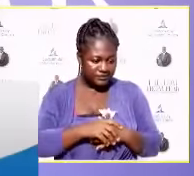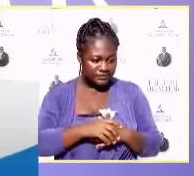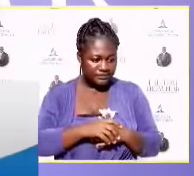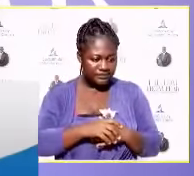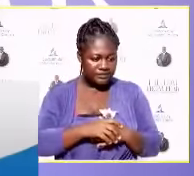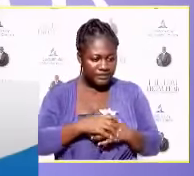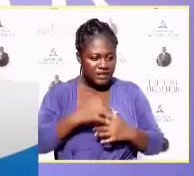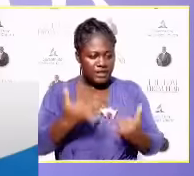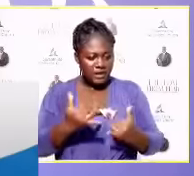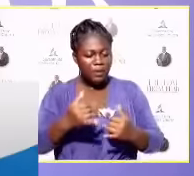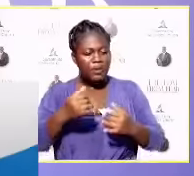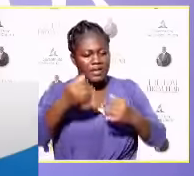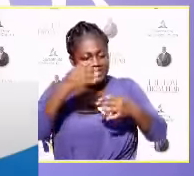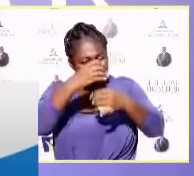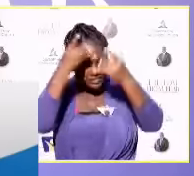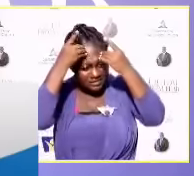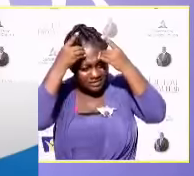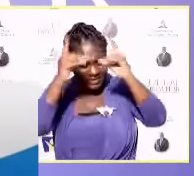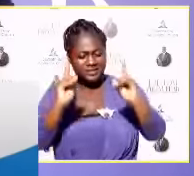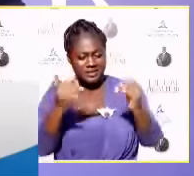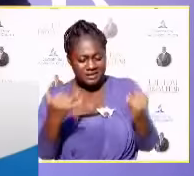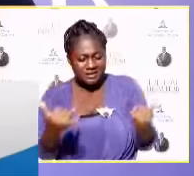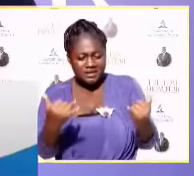make a decision right where you are.